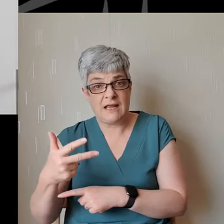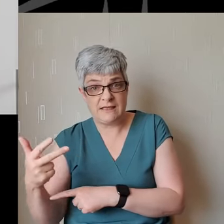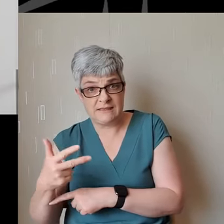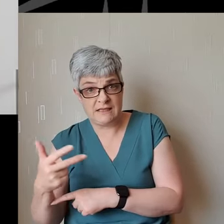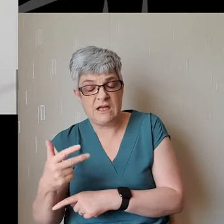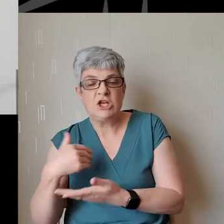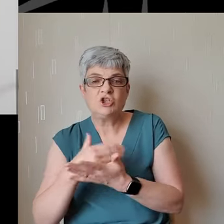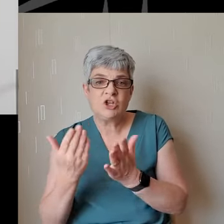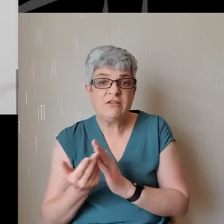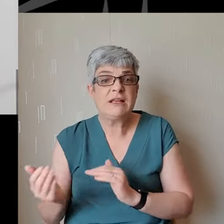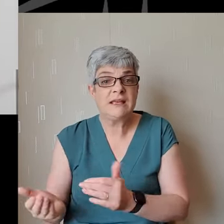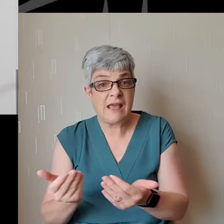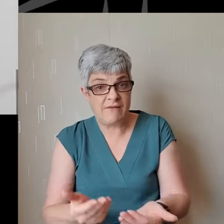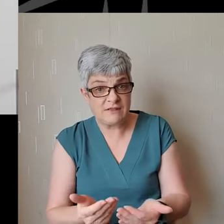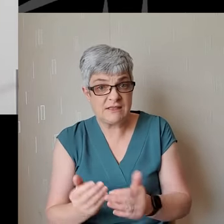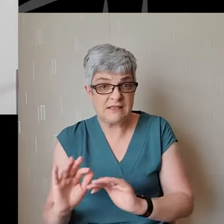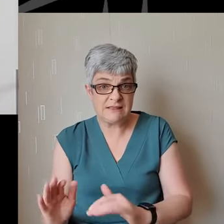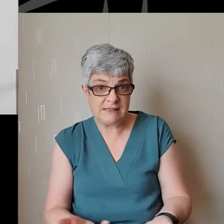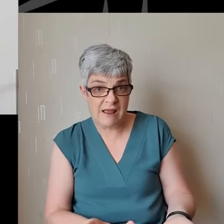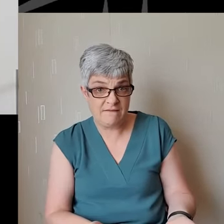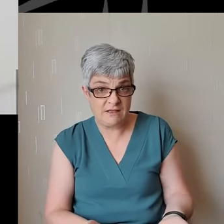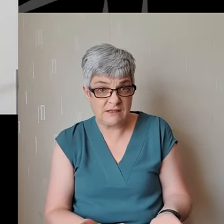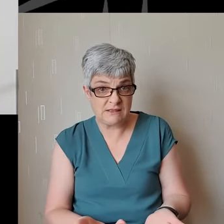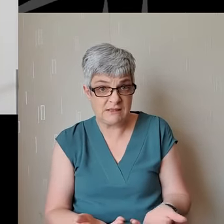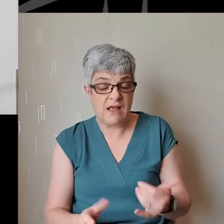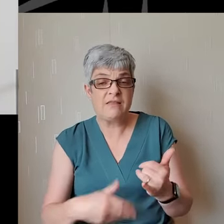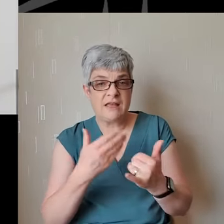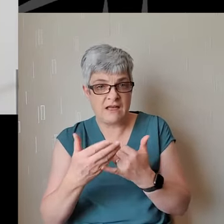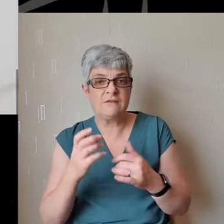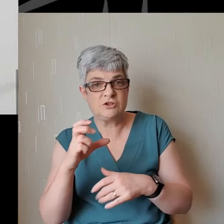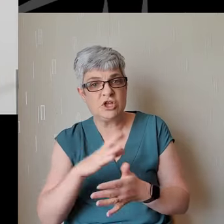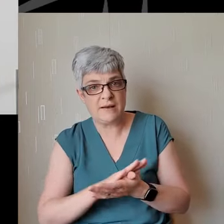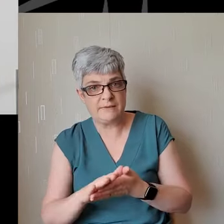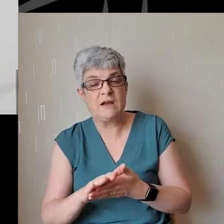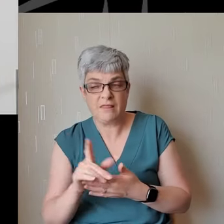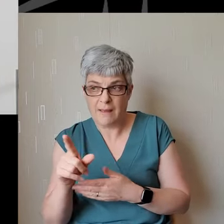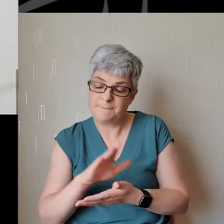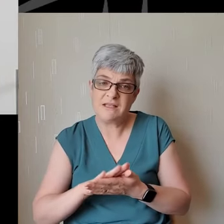gifts and service, Paul says at the end of that chapter, is a cause for joy.